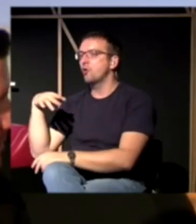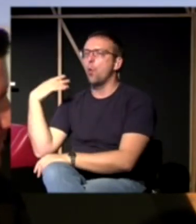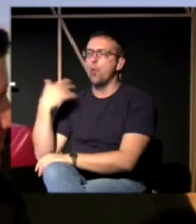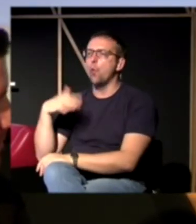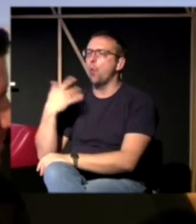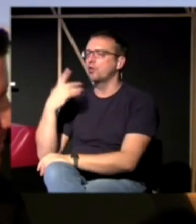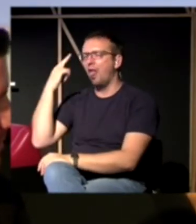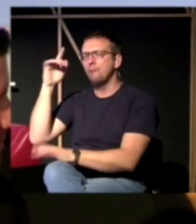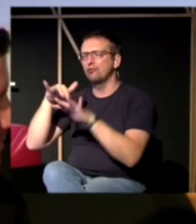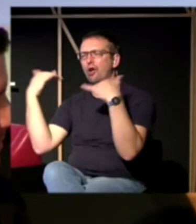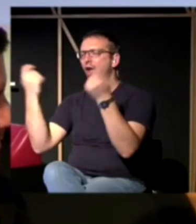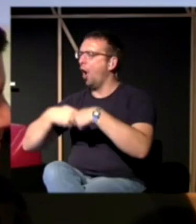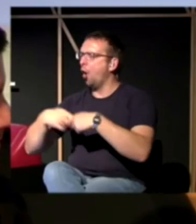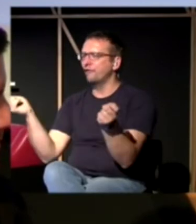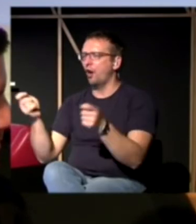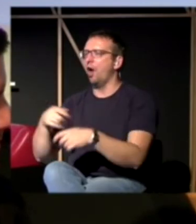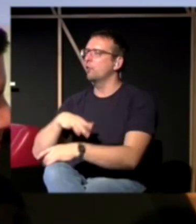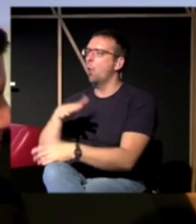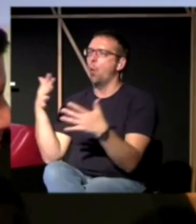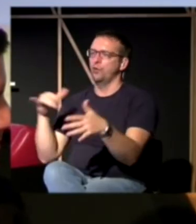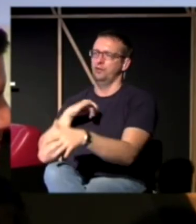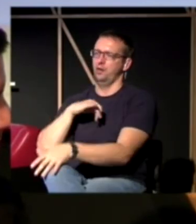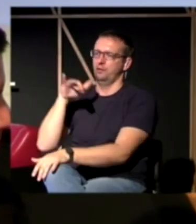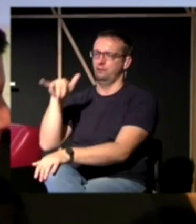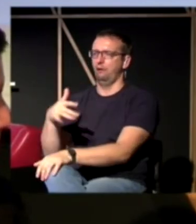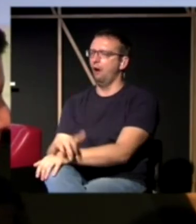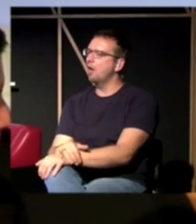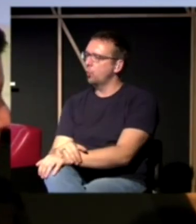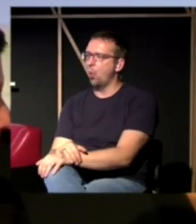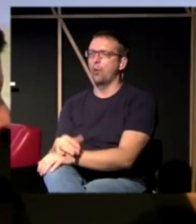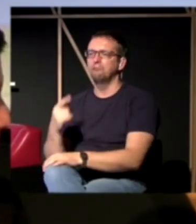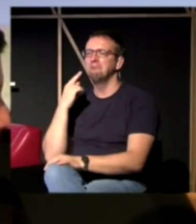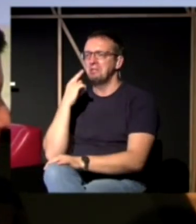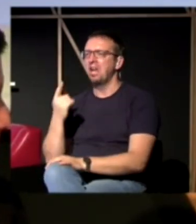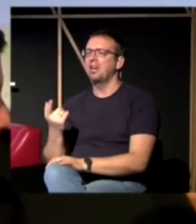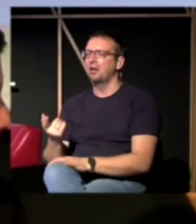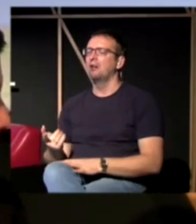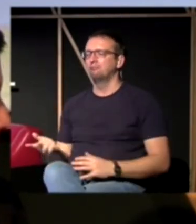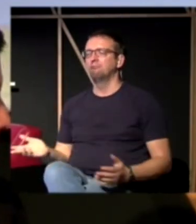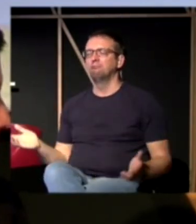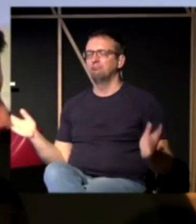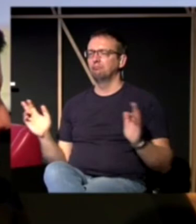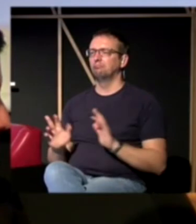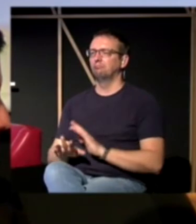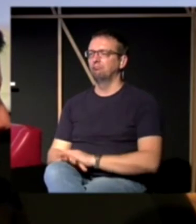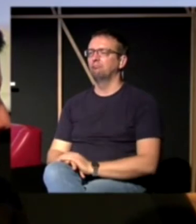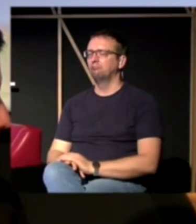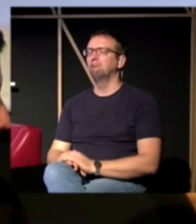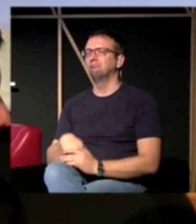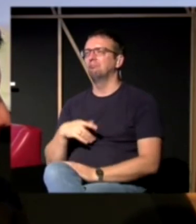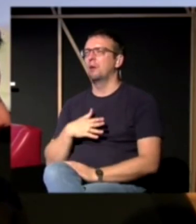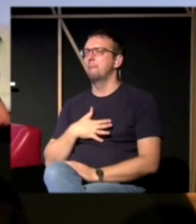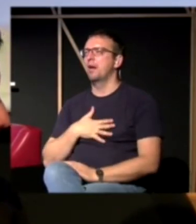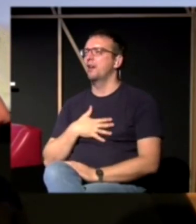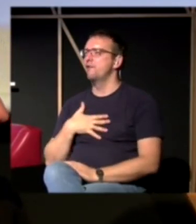was very high. I had feeling that I should describe the game a bit differently. It